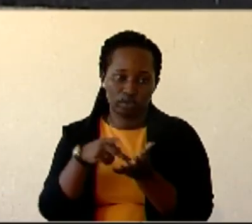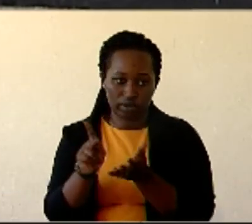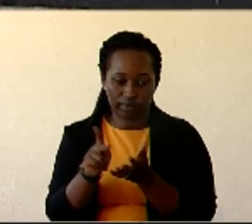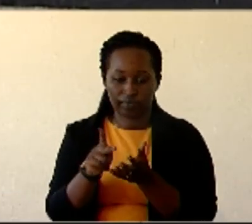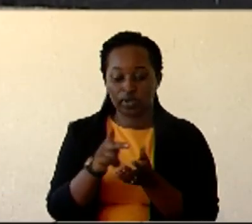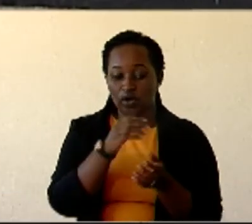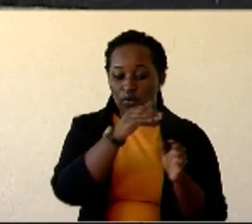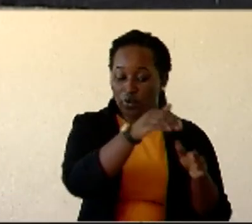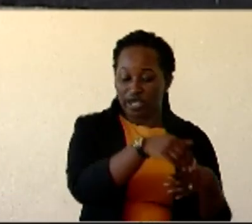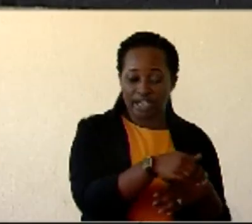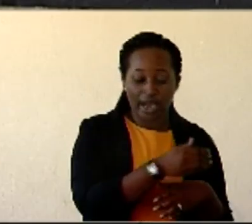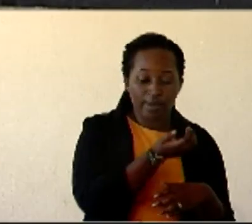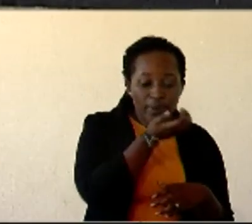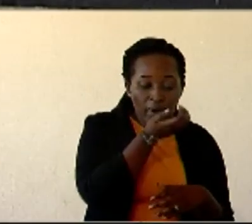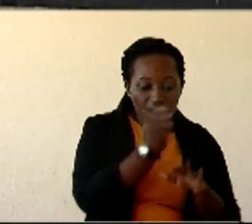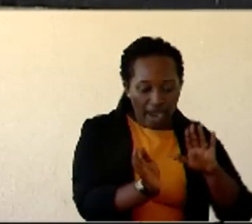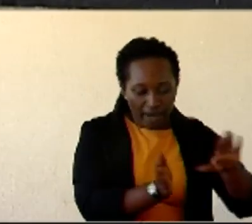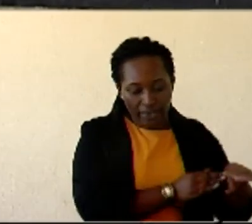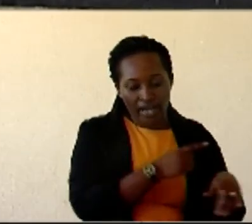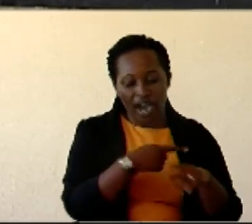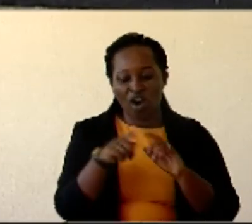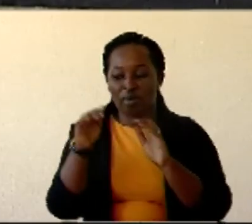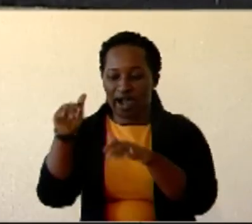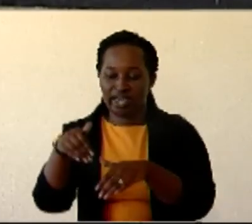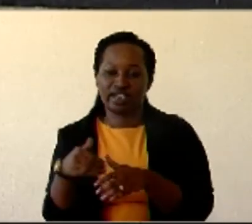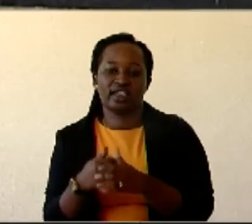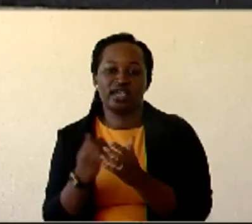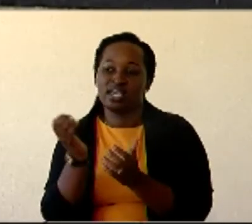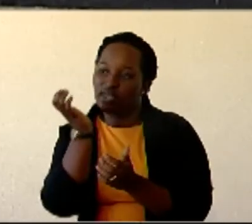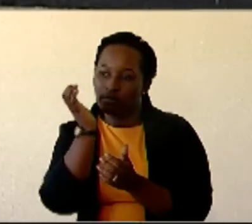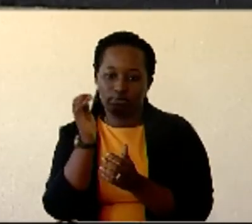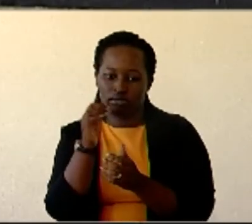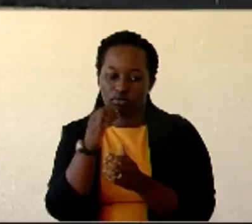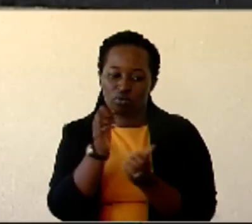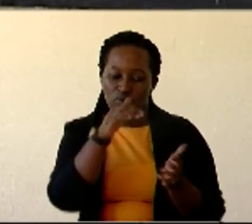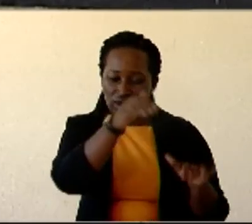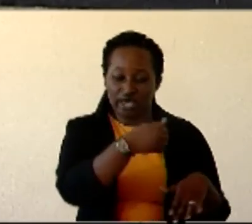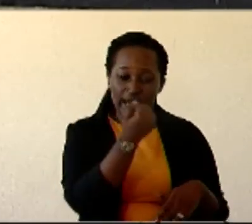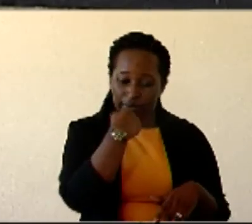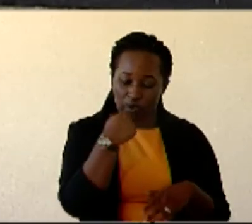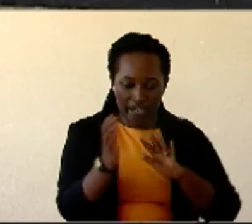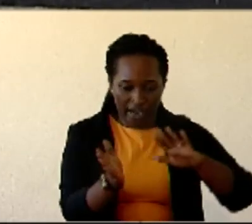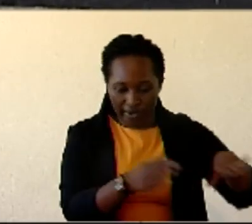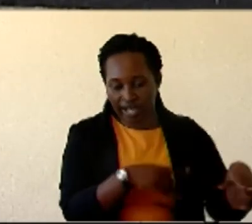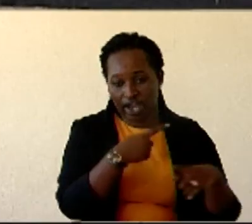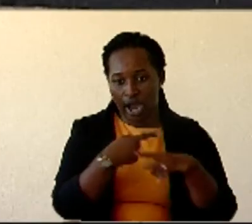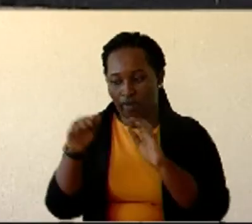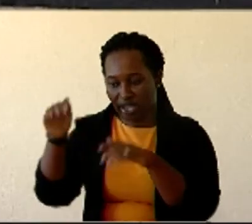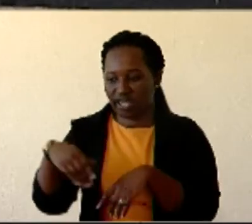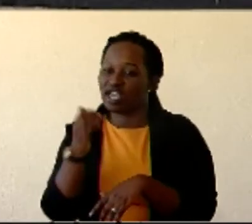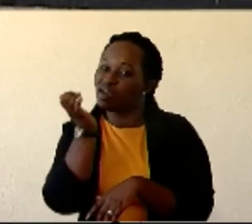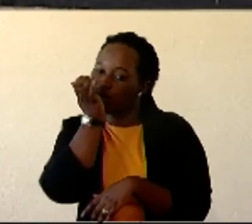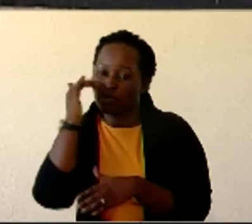than producing maize. So the supply of maize will reduce and the supply of beans will increase. Simply because it